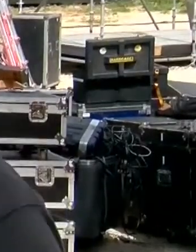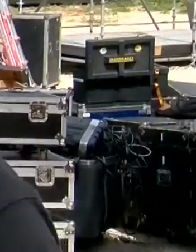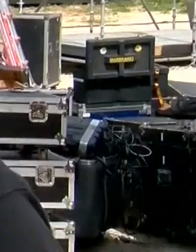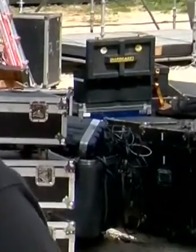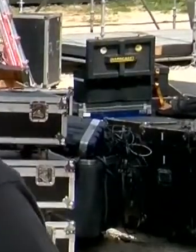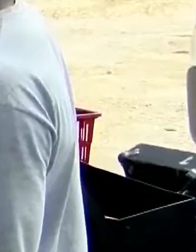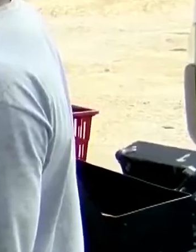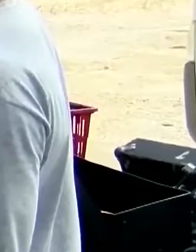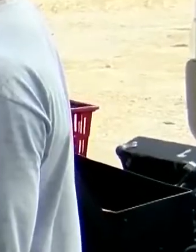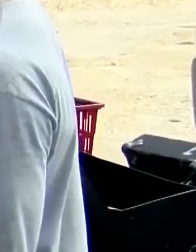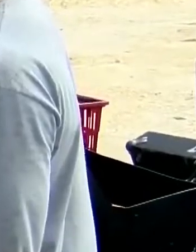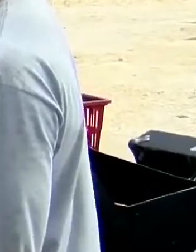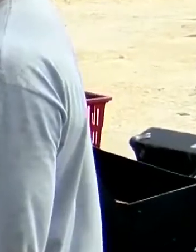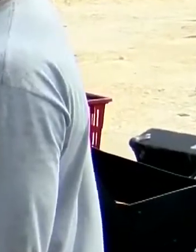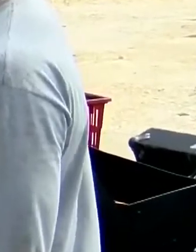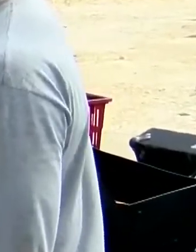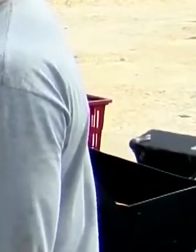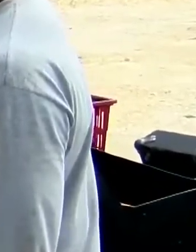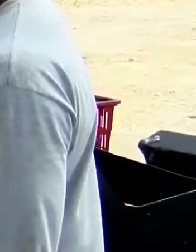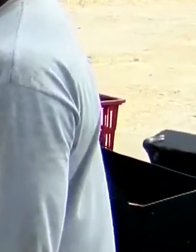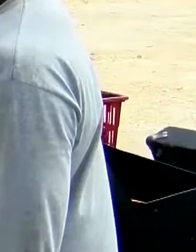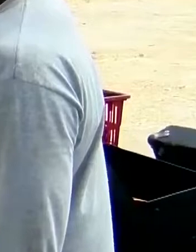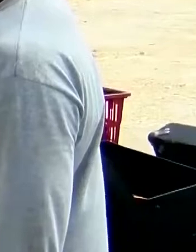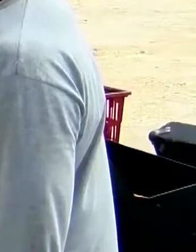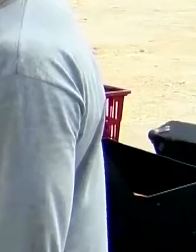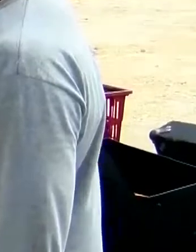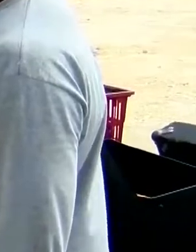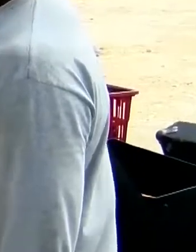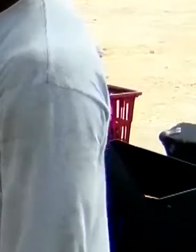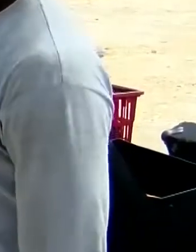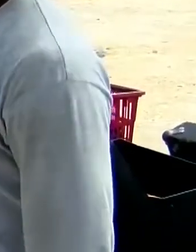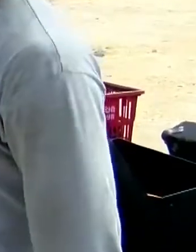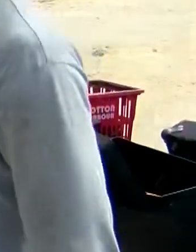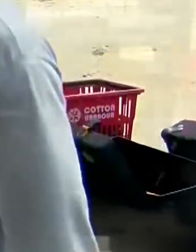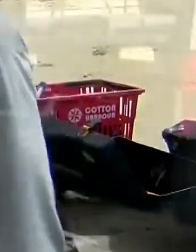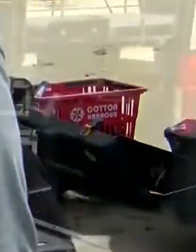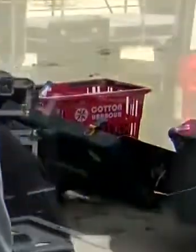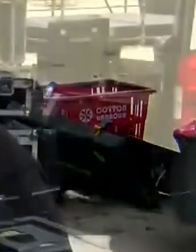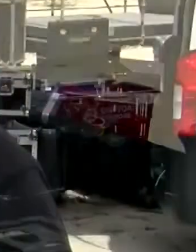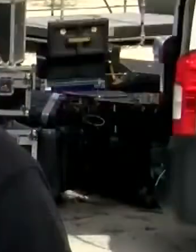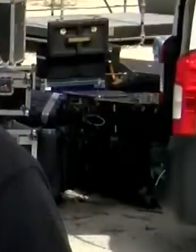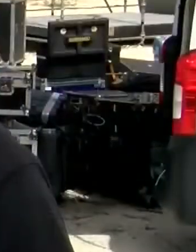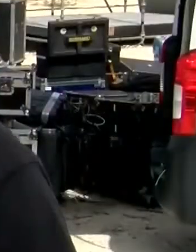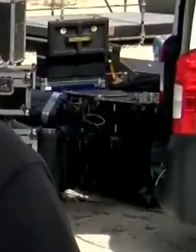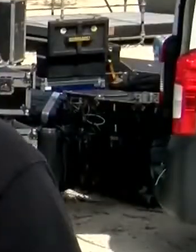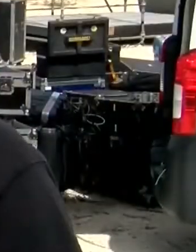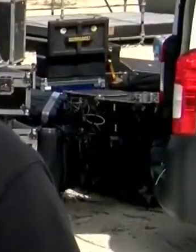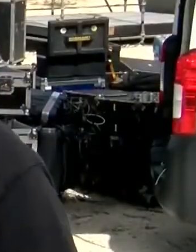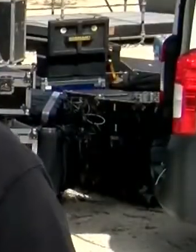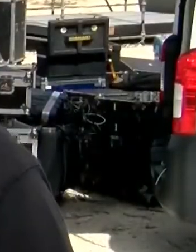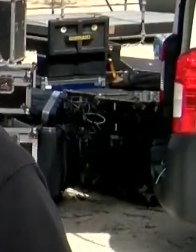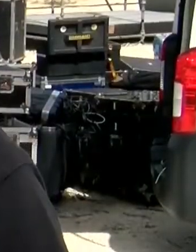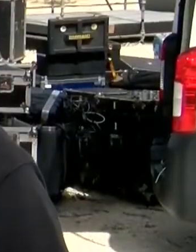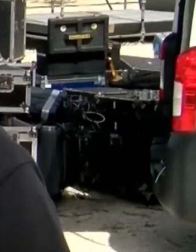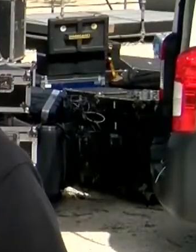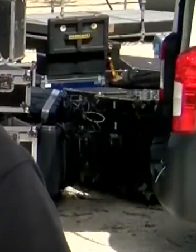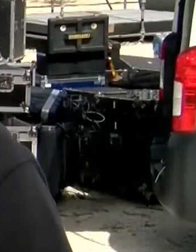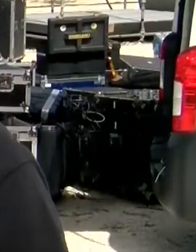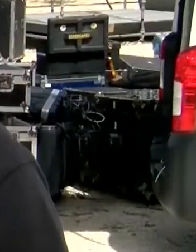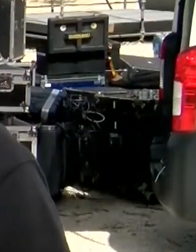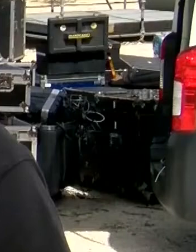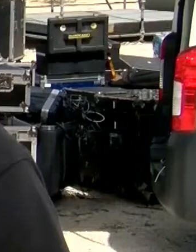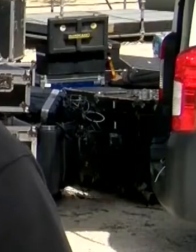own security. Now tell me about this venue. When we first came to this area, it was just a lot of bush and a